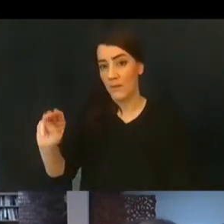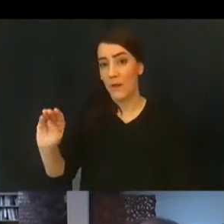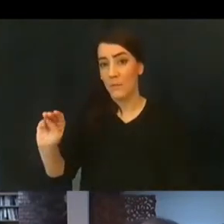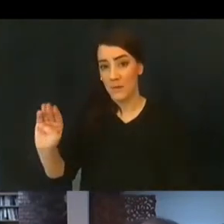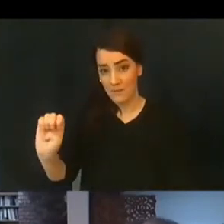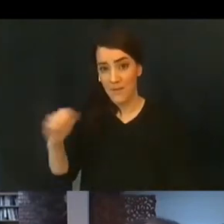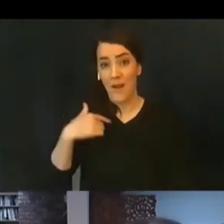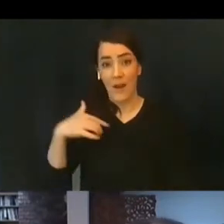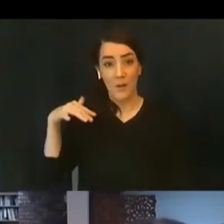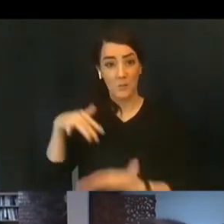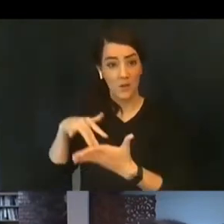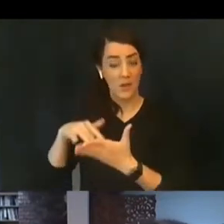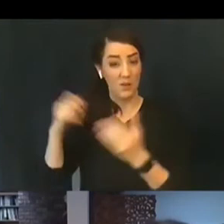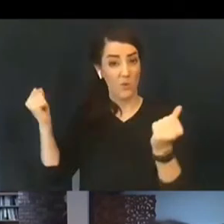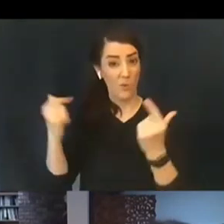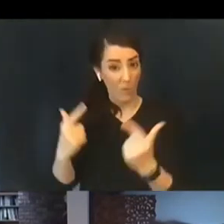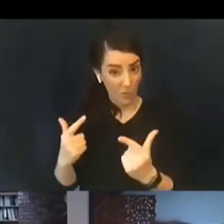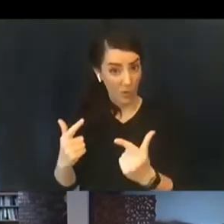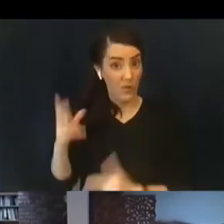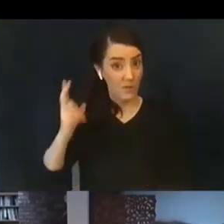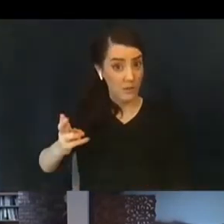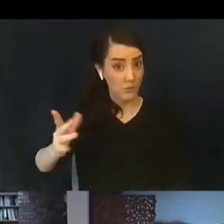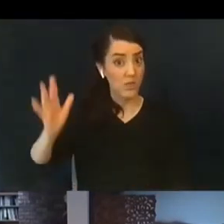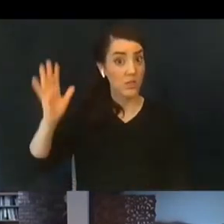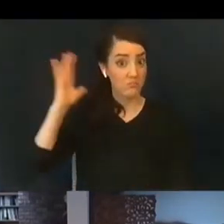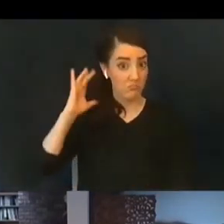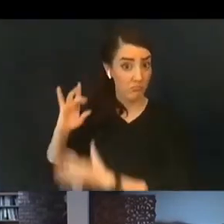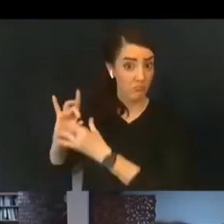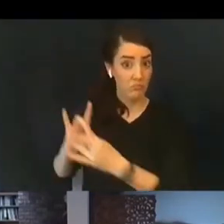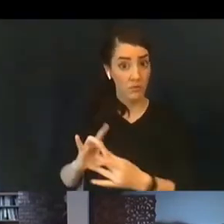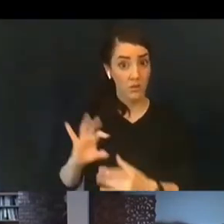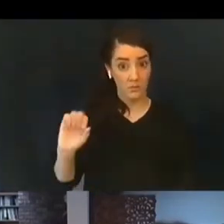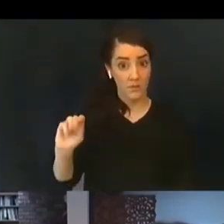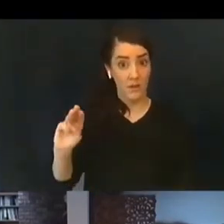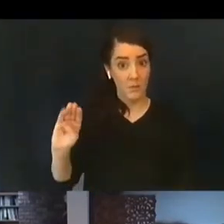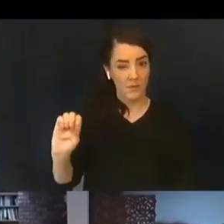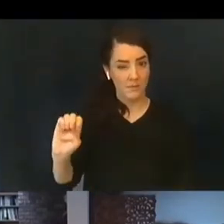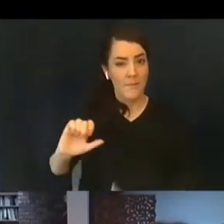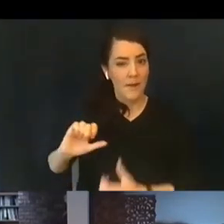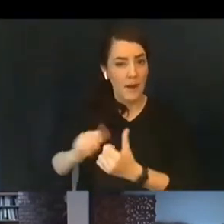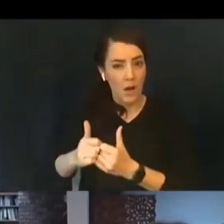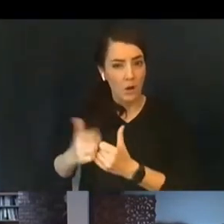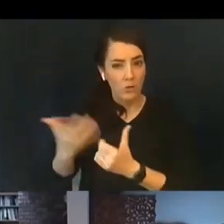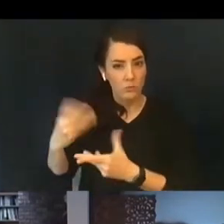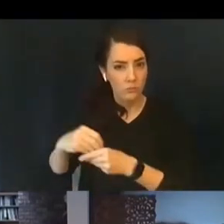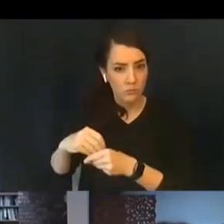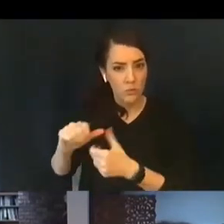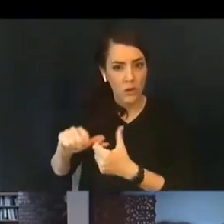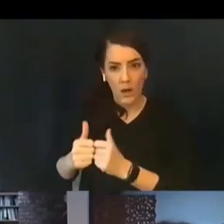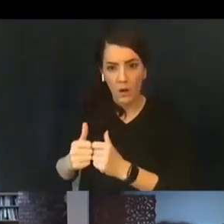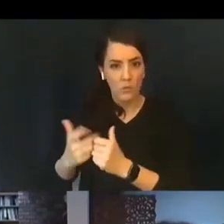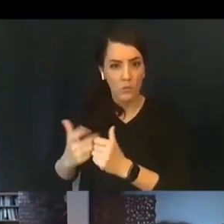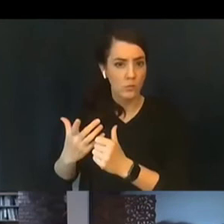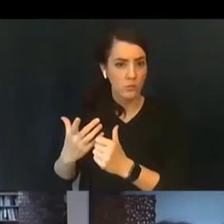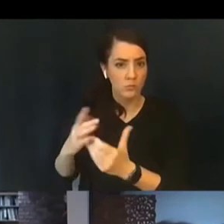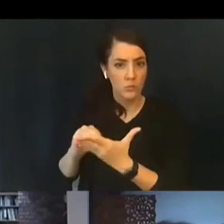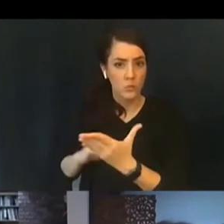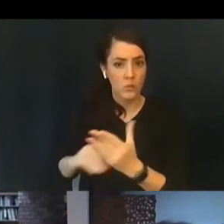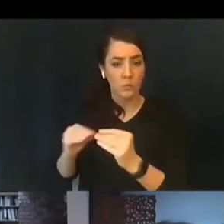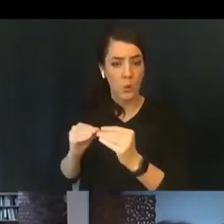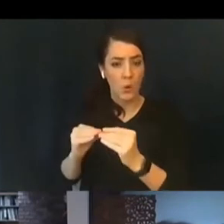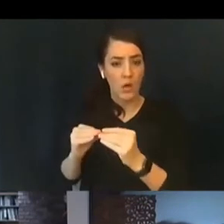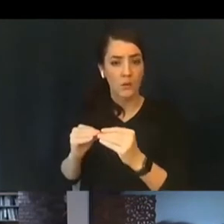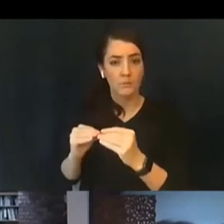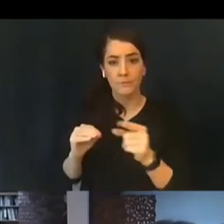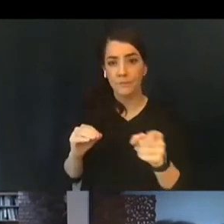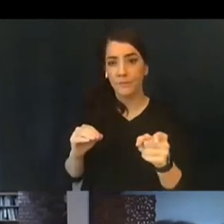That's an interesting question. Um, the first thing that comes to my mind, and if the individual is writing a dissertation and